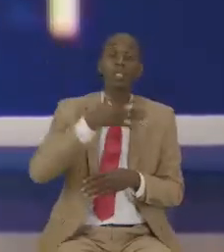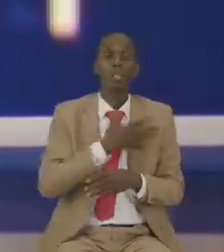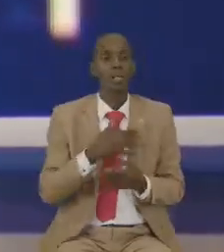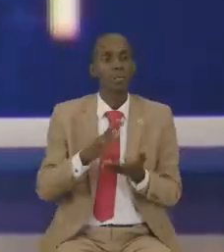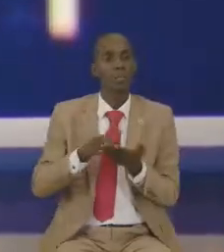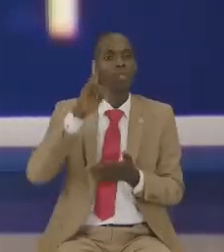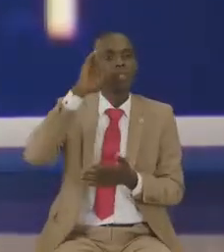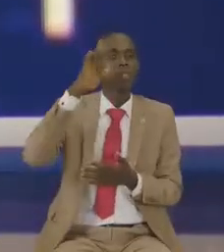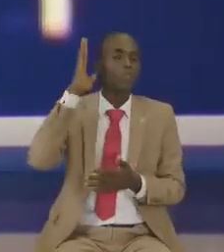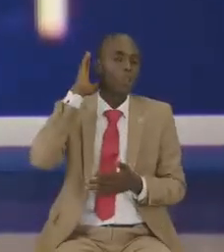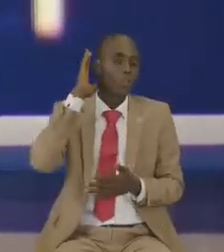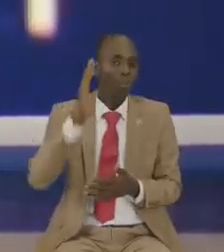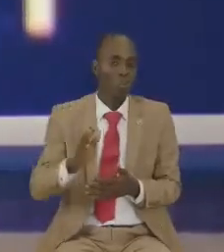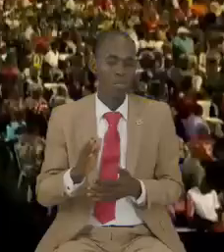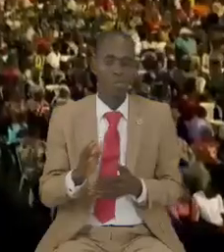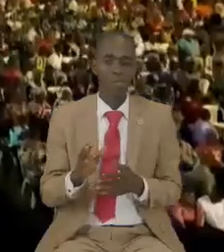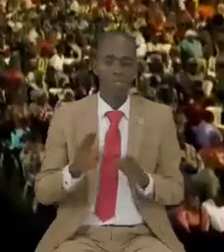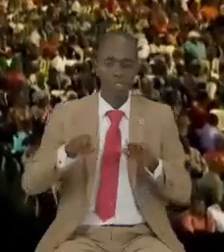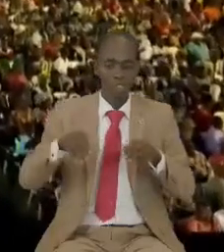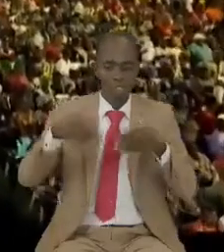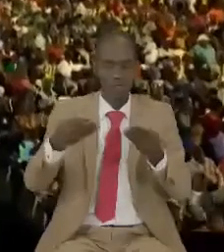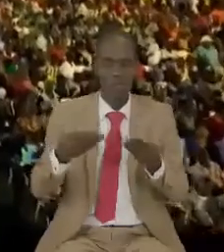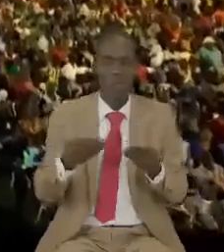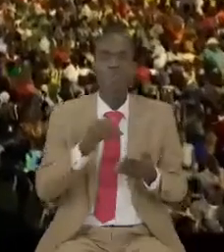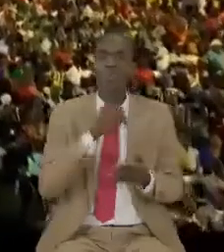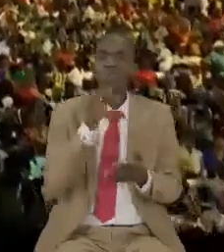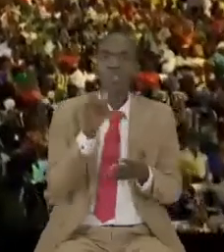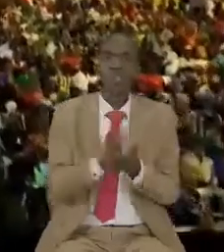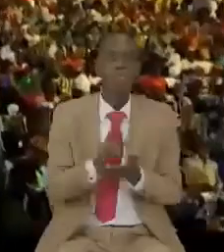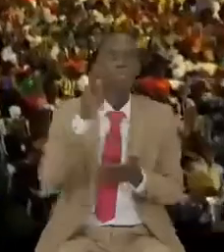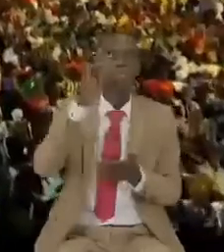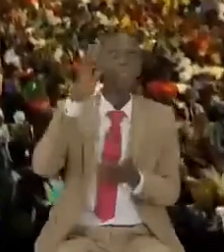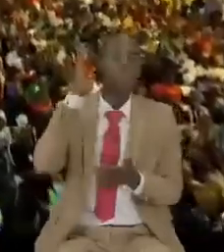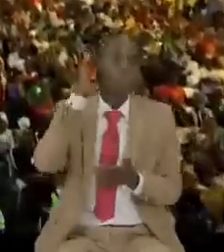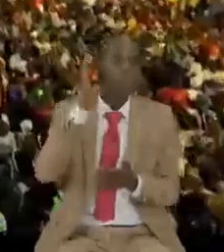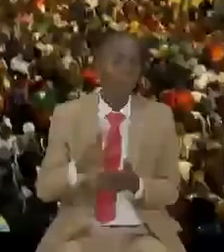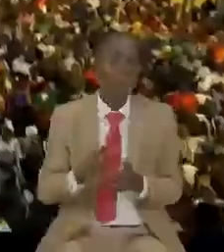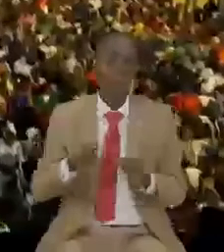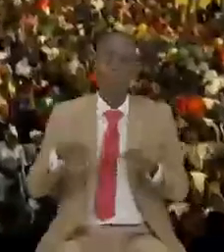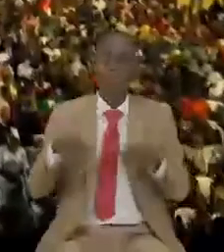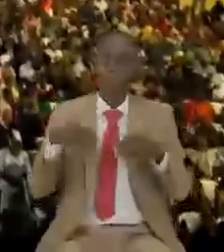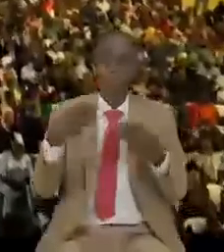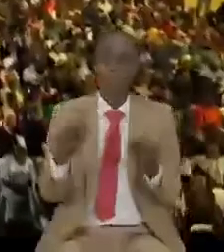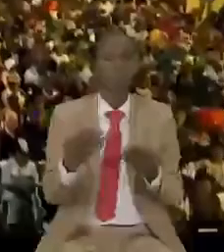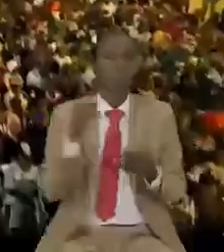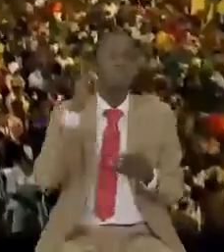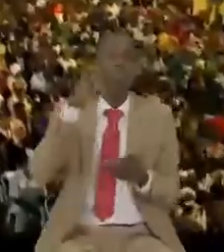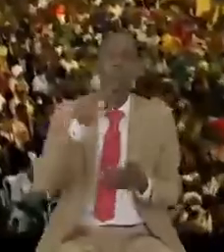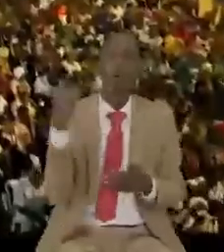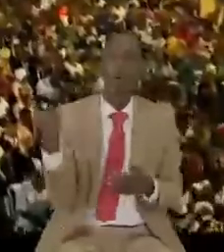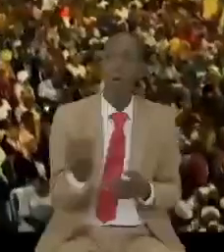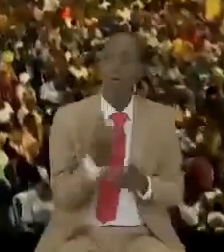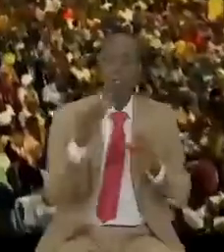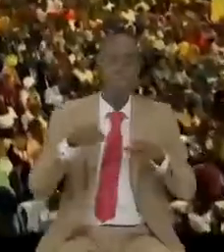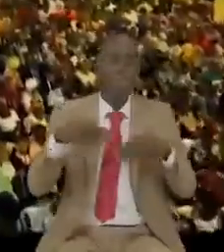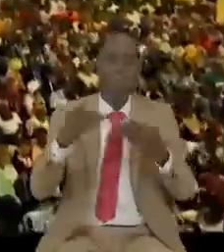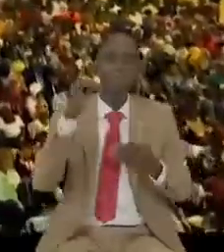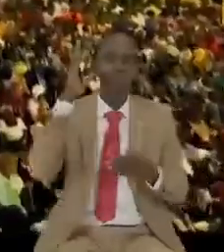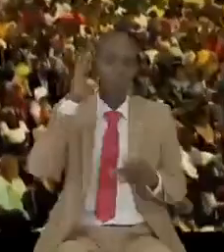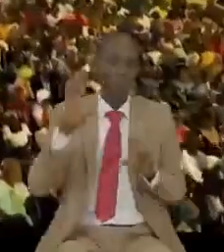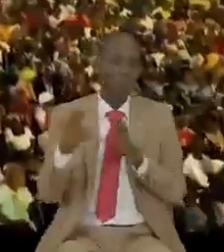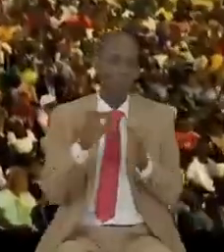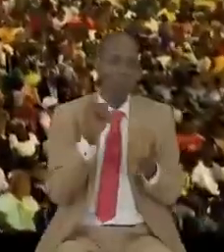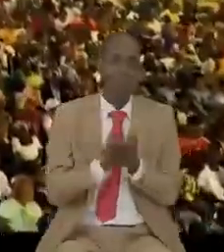give. Not that he may give. He's always giving, and he's going to do that, and he's going to give you